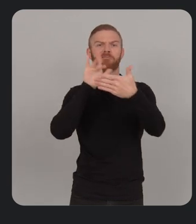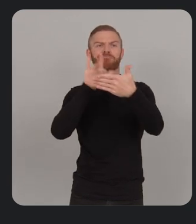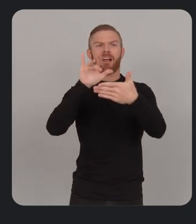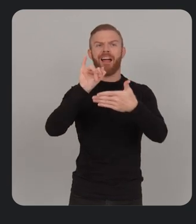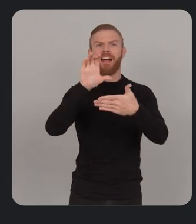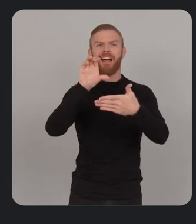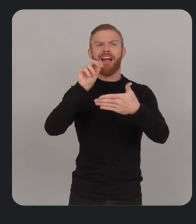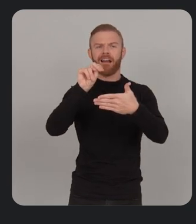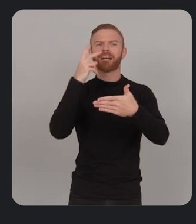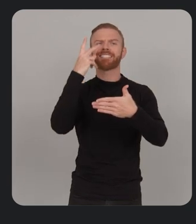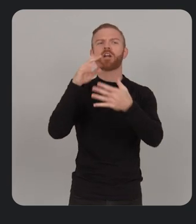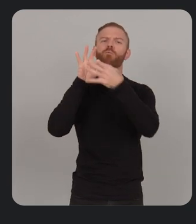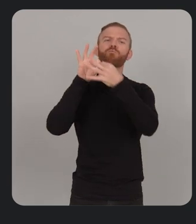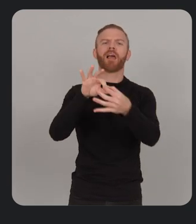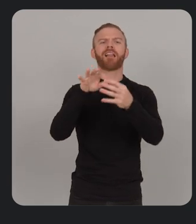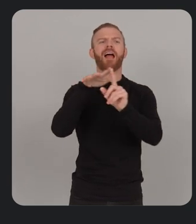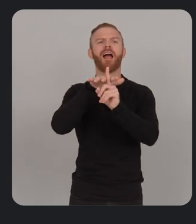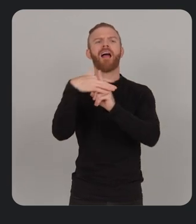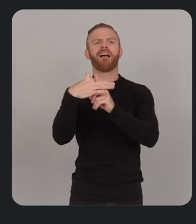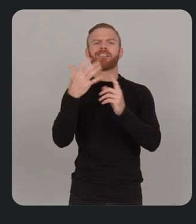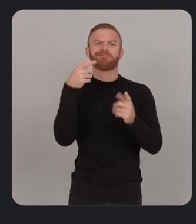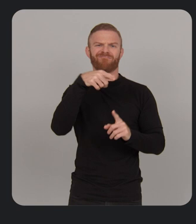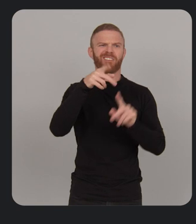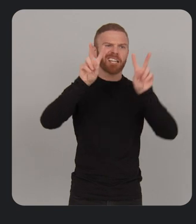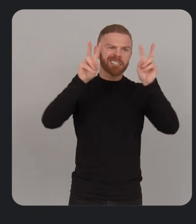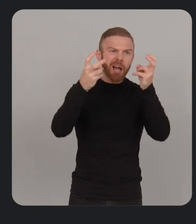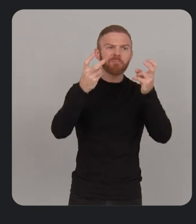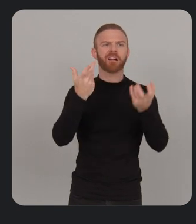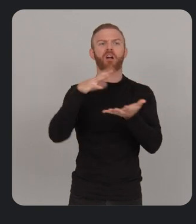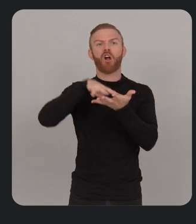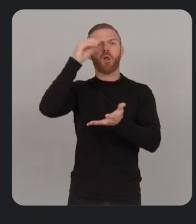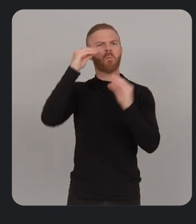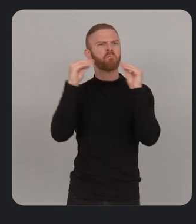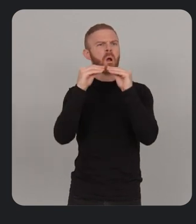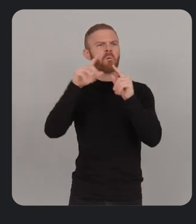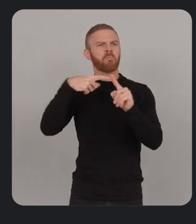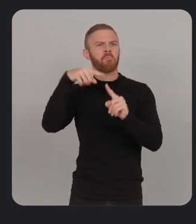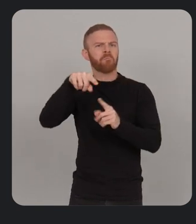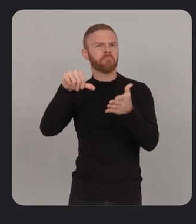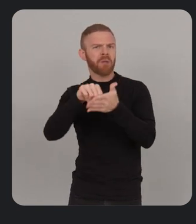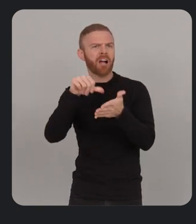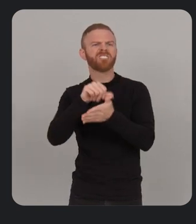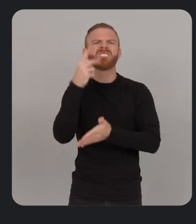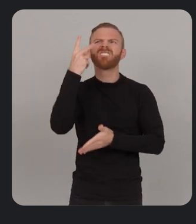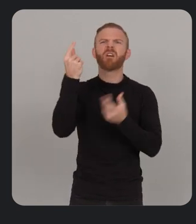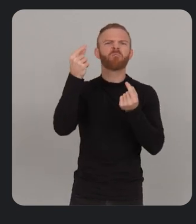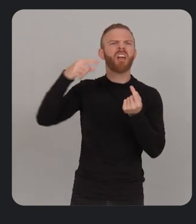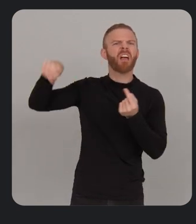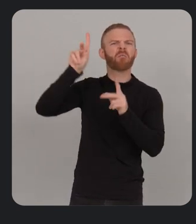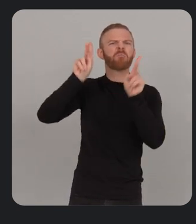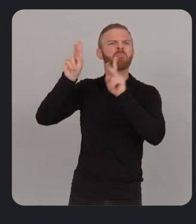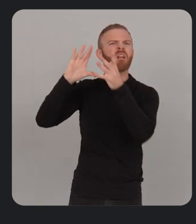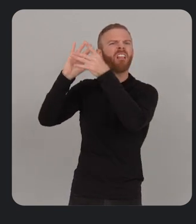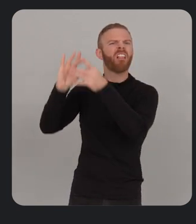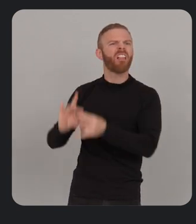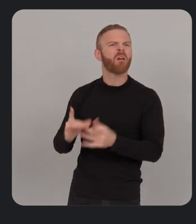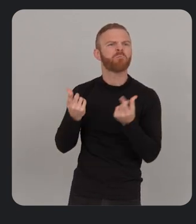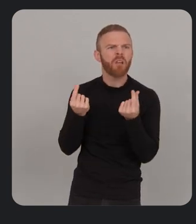to quickly see related content about a topic and learn more about the page like what others have to say about it